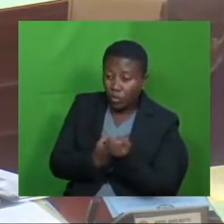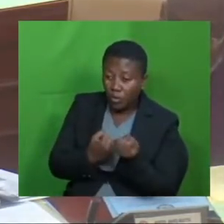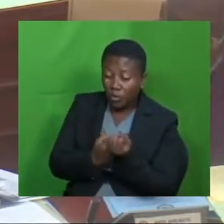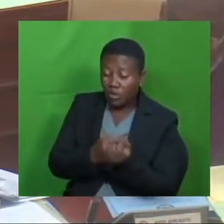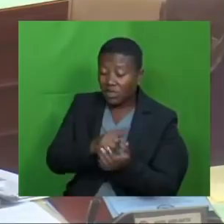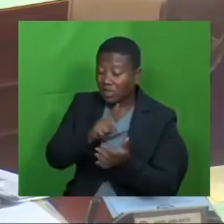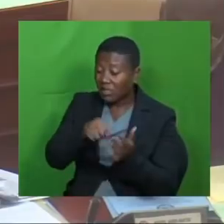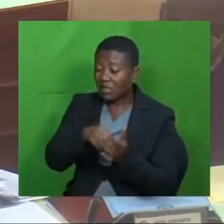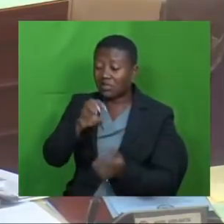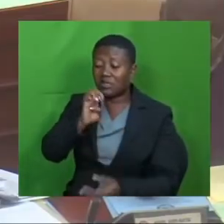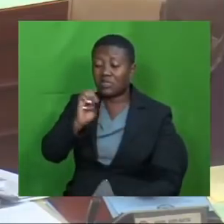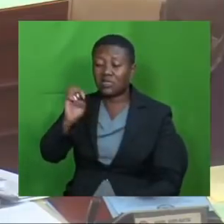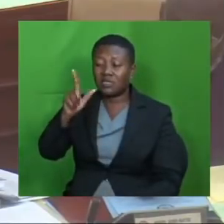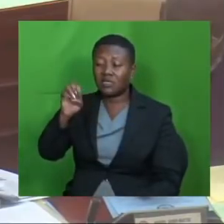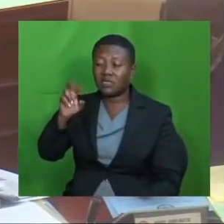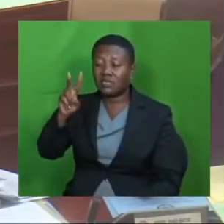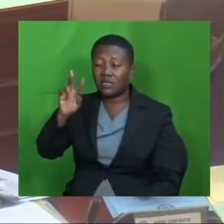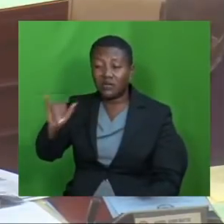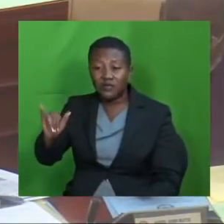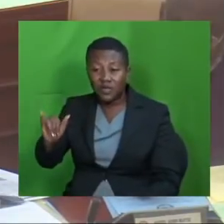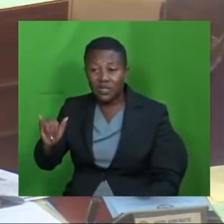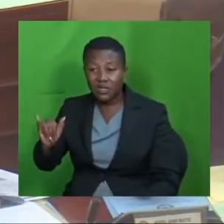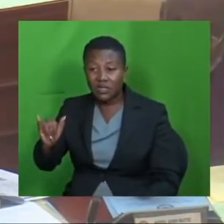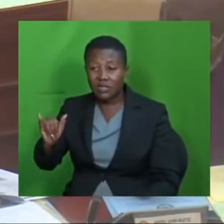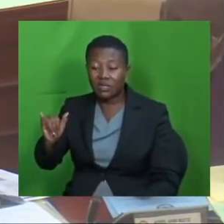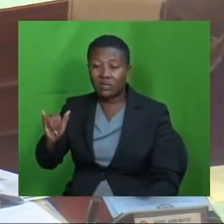or electronic transfer levy of